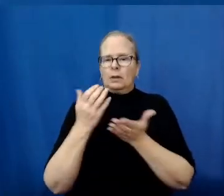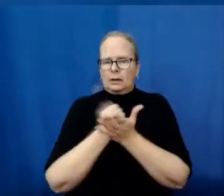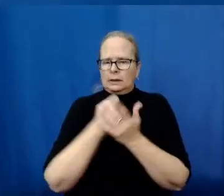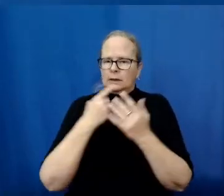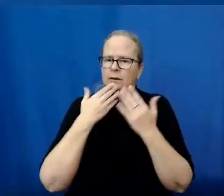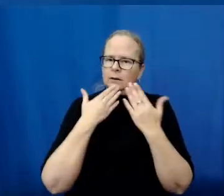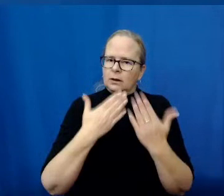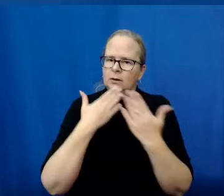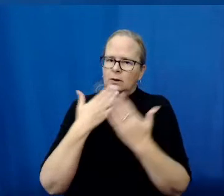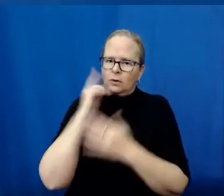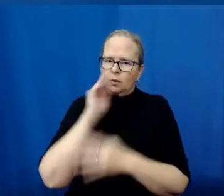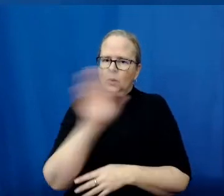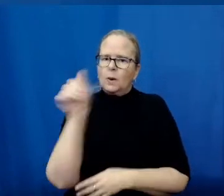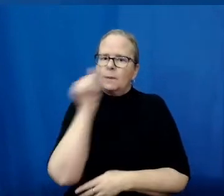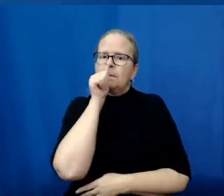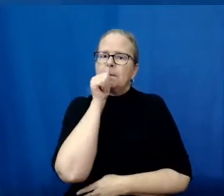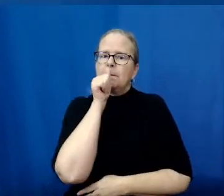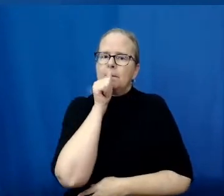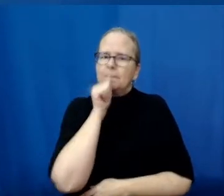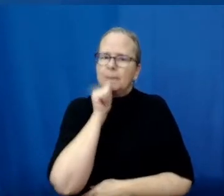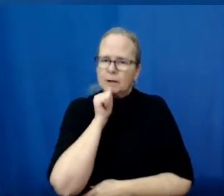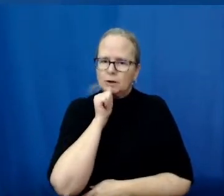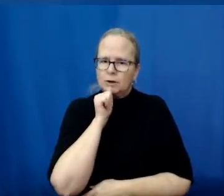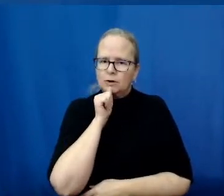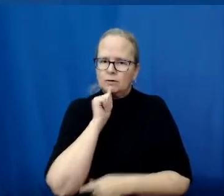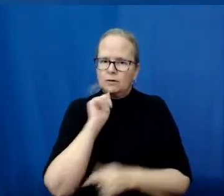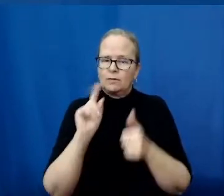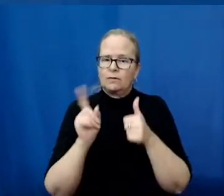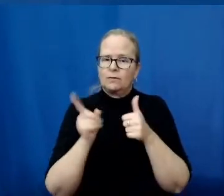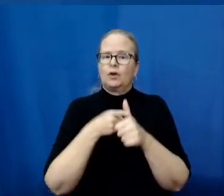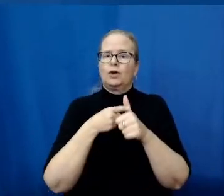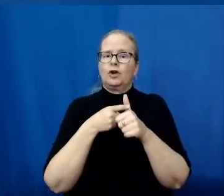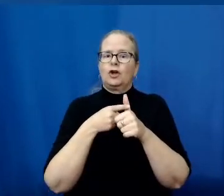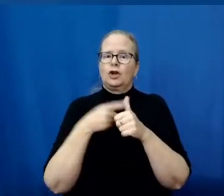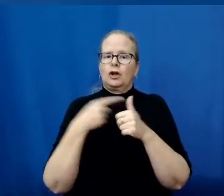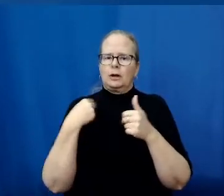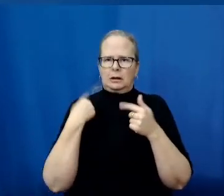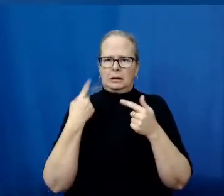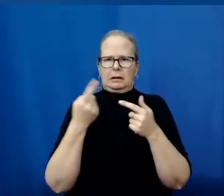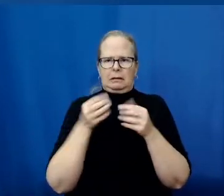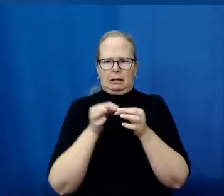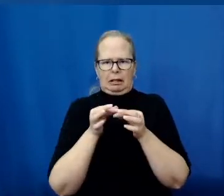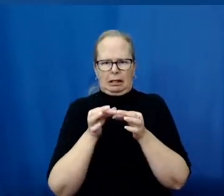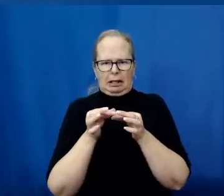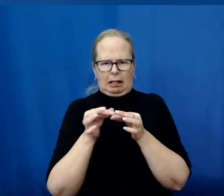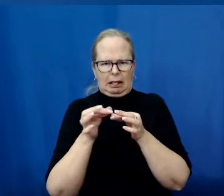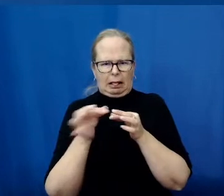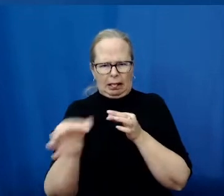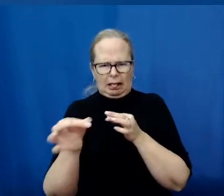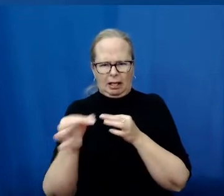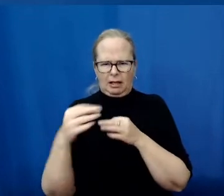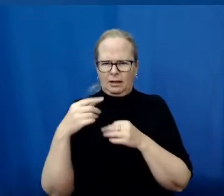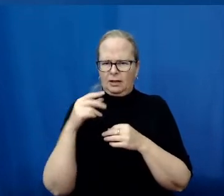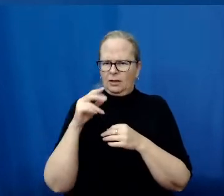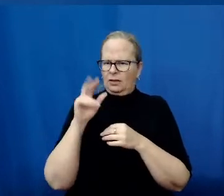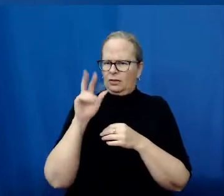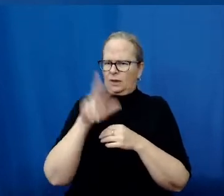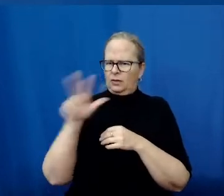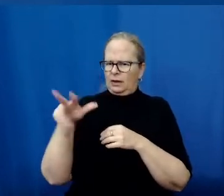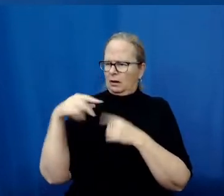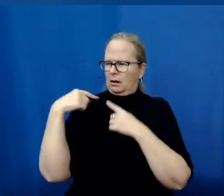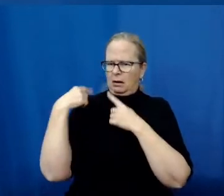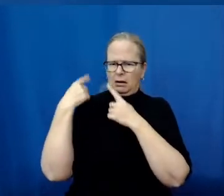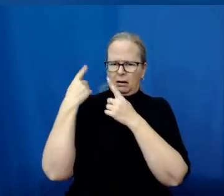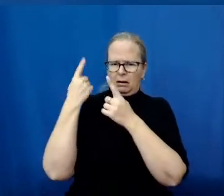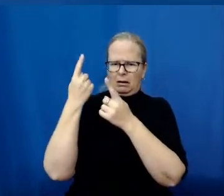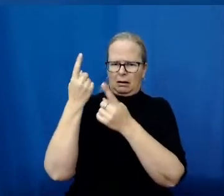So I am trying not to beat myself up over it. Before we get going, I really wanted to say thank you to everyone who reached